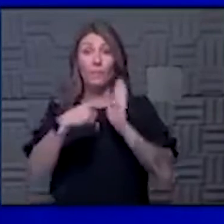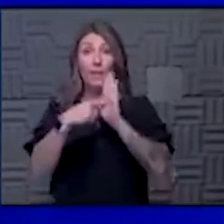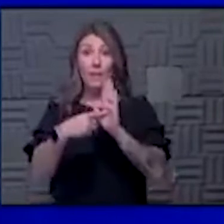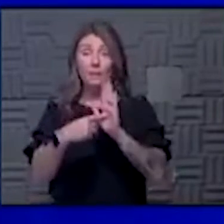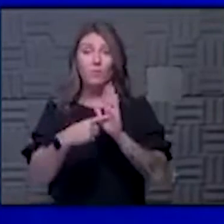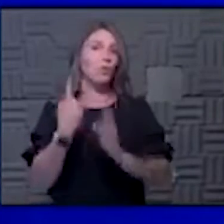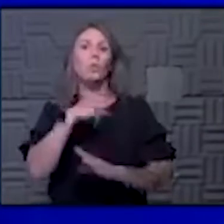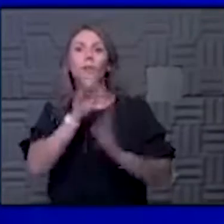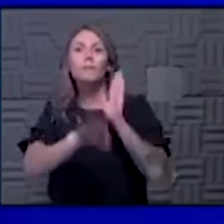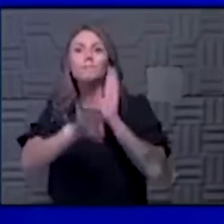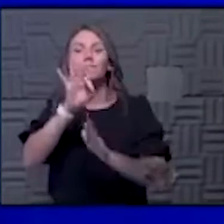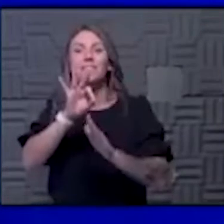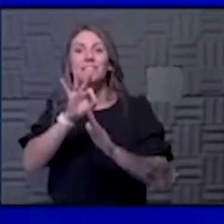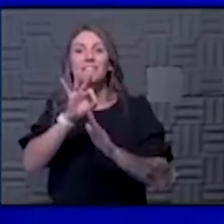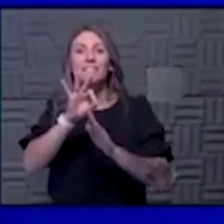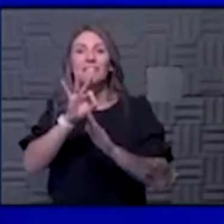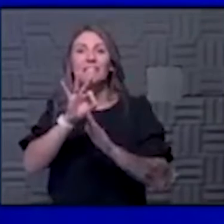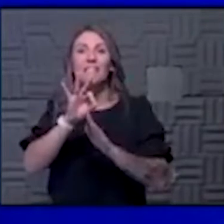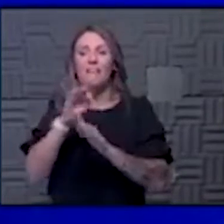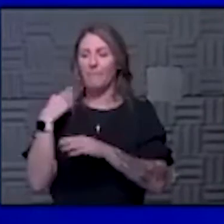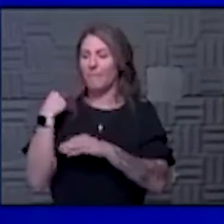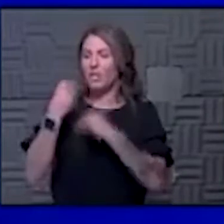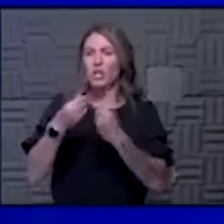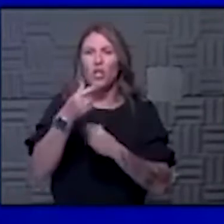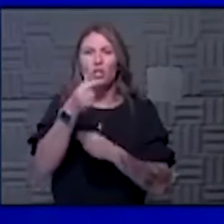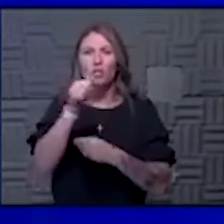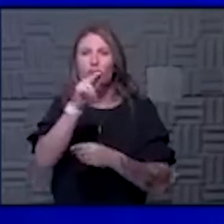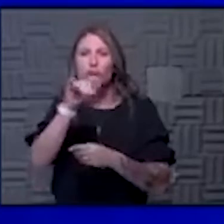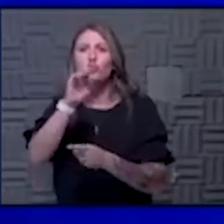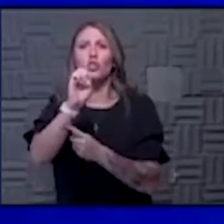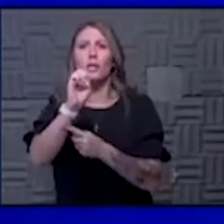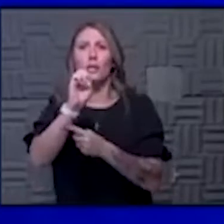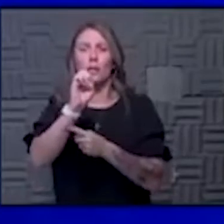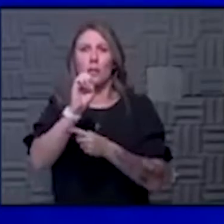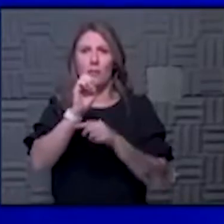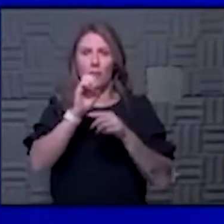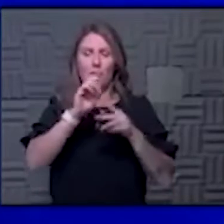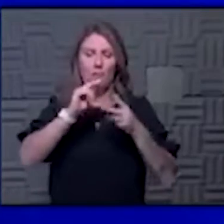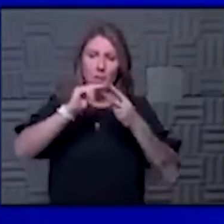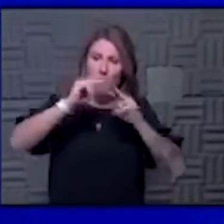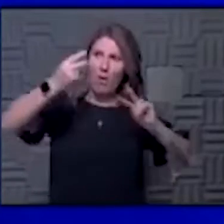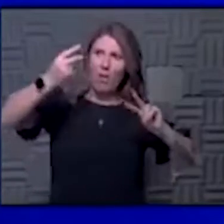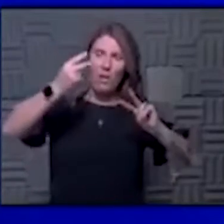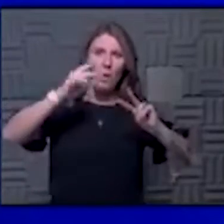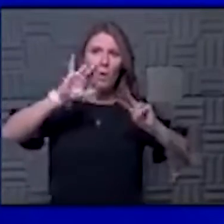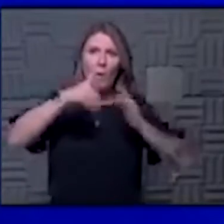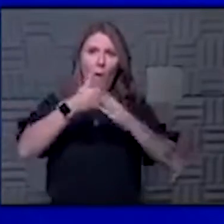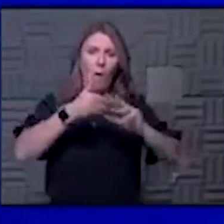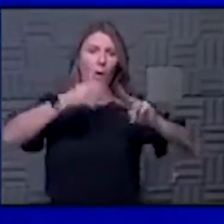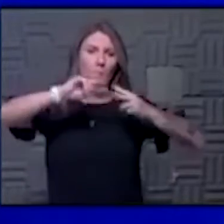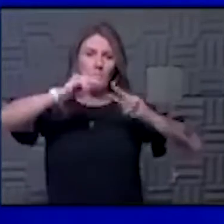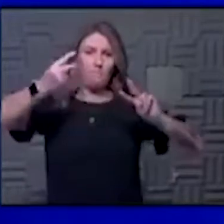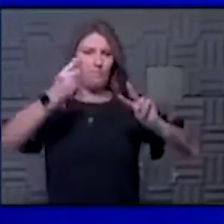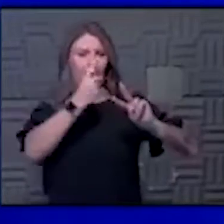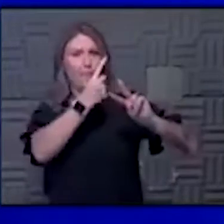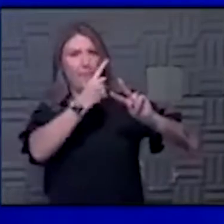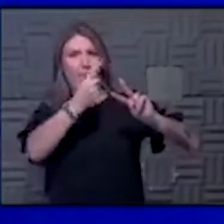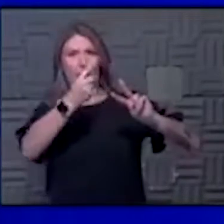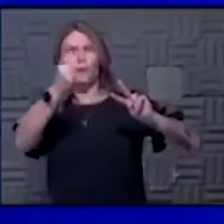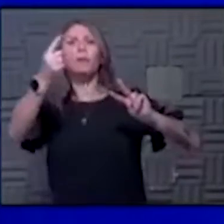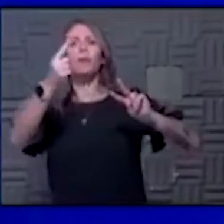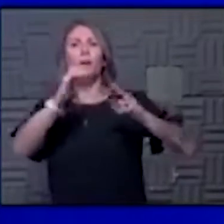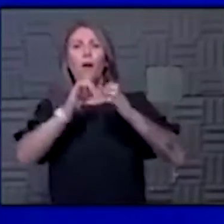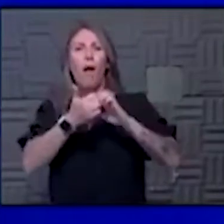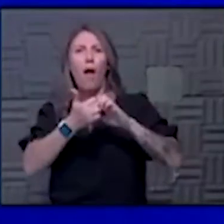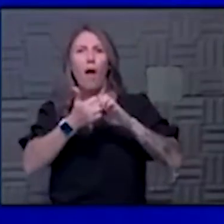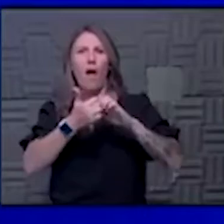can discover the genes and how the genes are we call it genomic sequencing, how the genes are constructed and how they